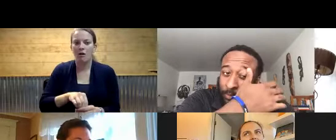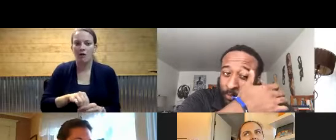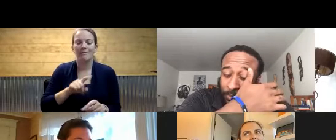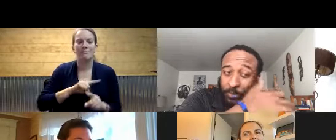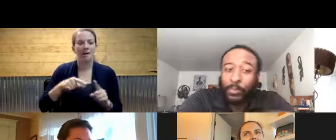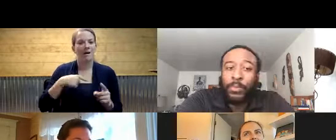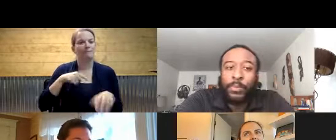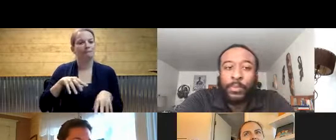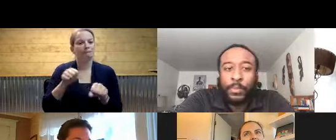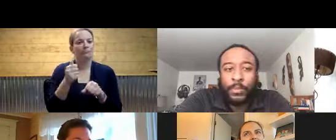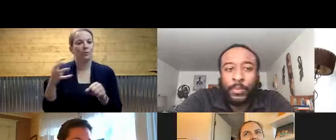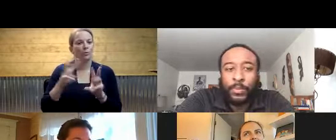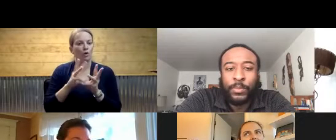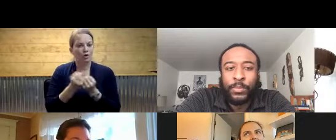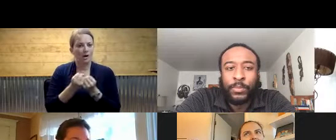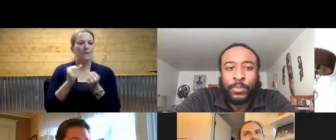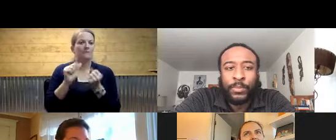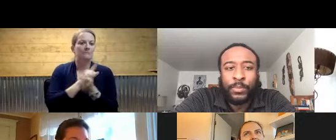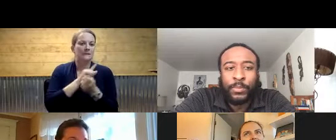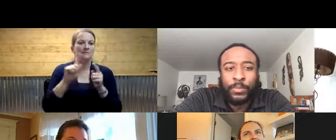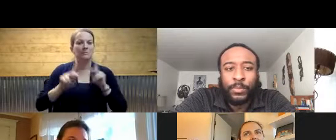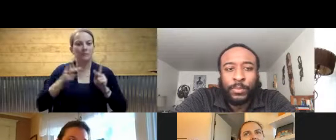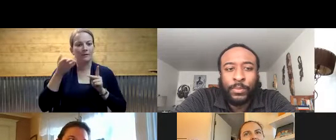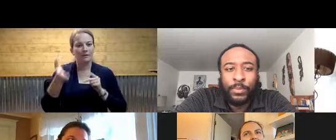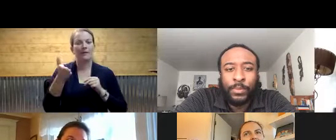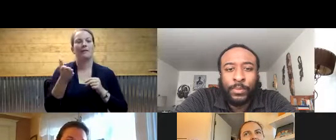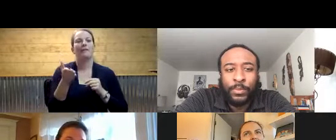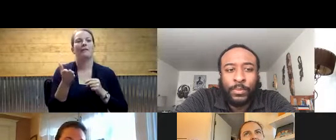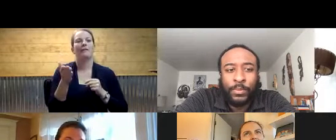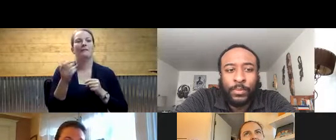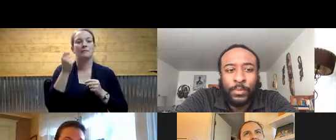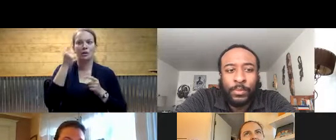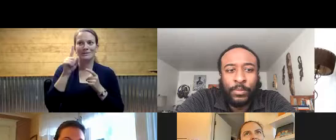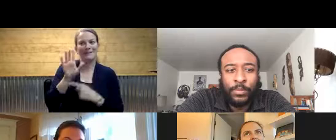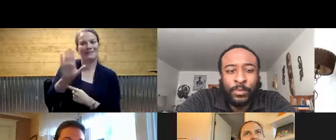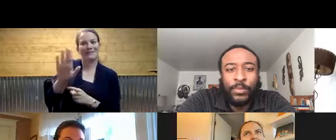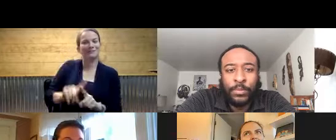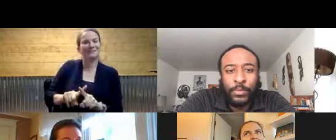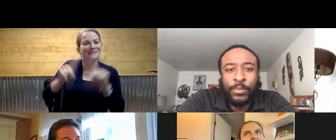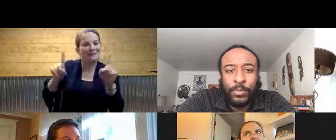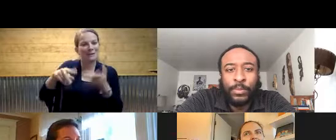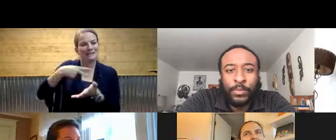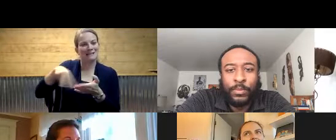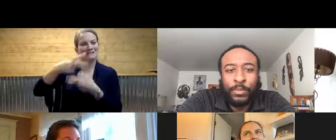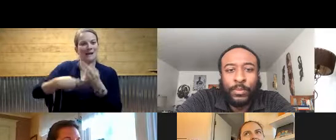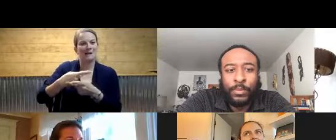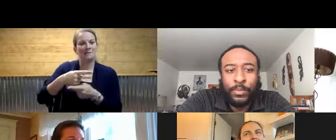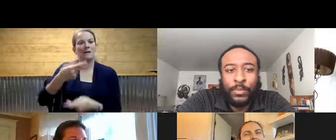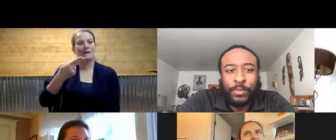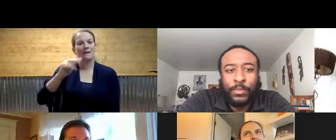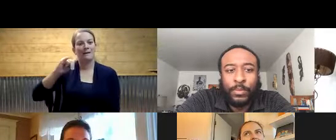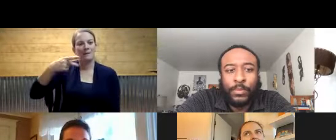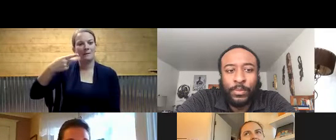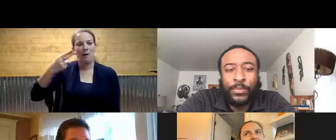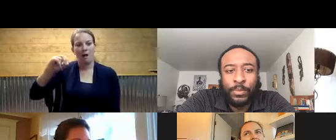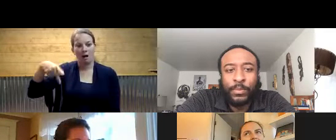there too, and understood like just understanding a different dance form, like hip hop, was awesome, right? That's again a